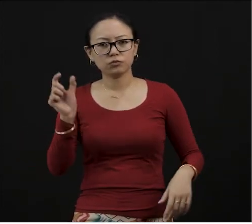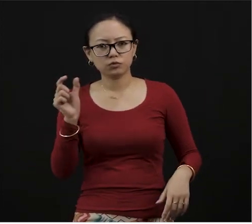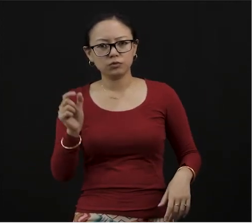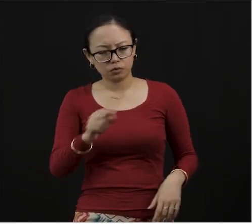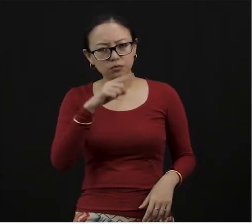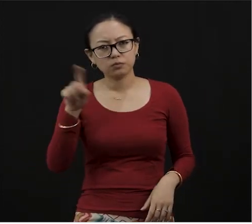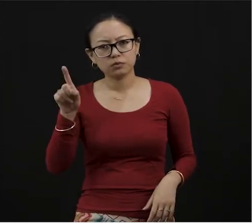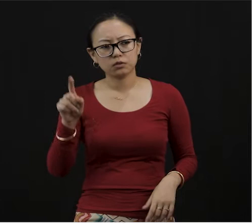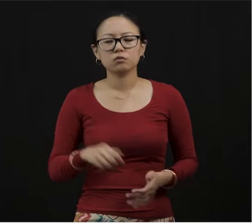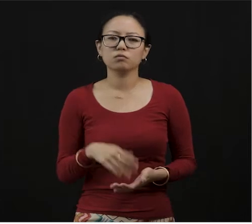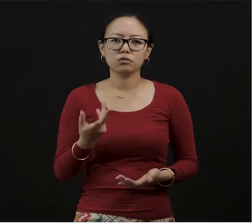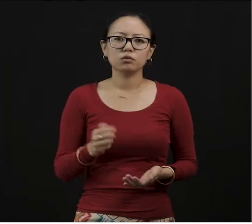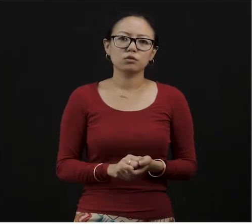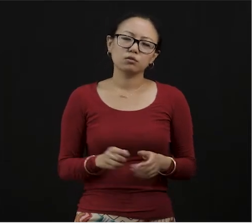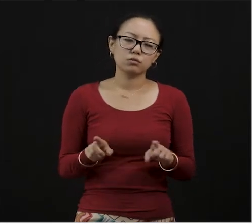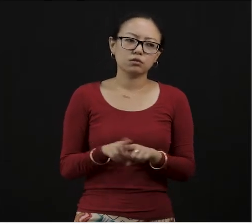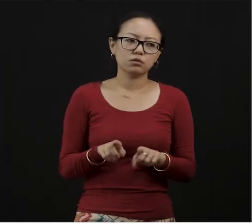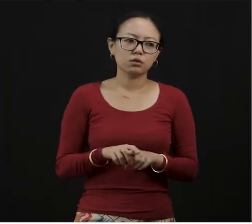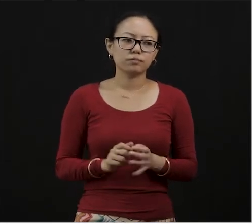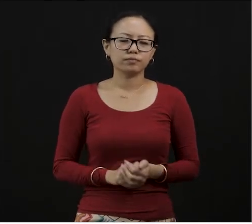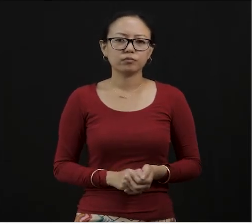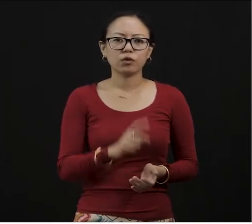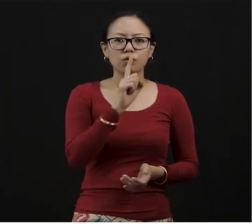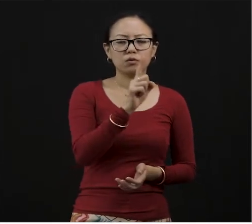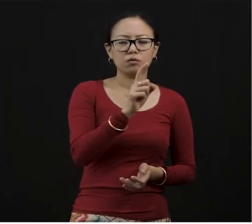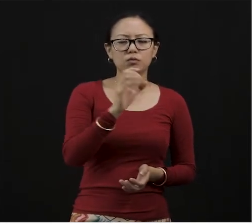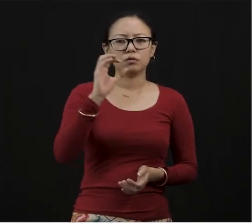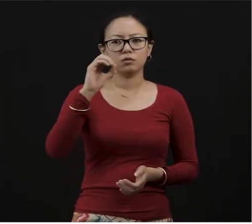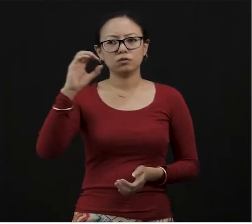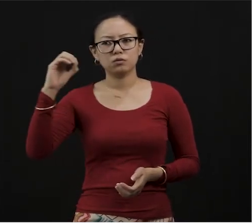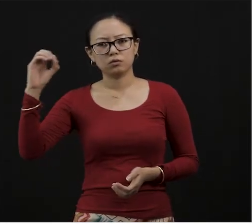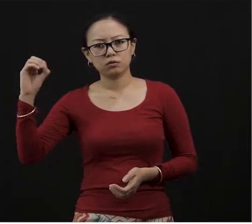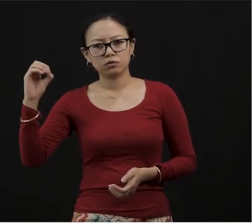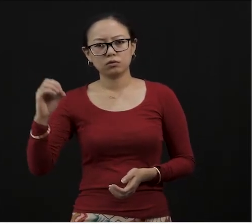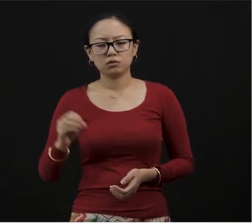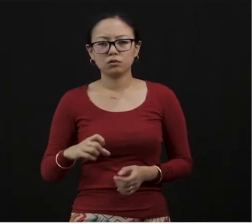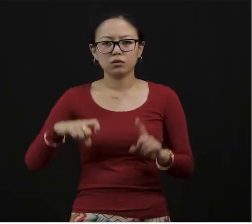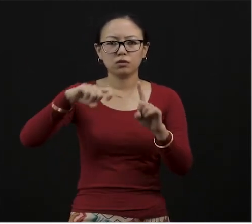of a cloth. Okay, and 1,000 meter max 1 kilometer.